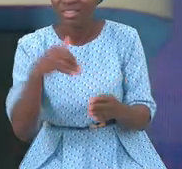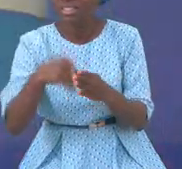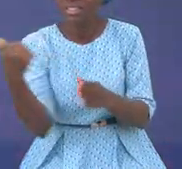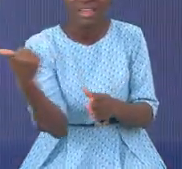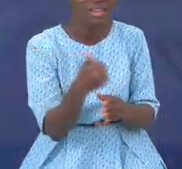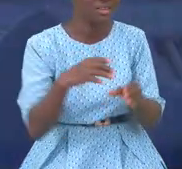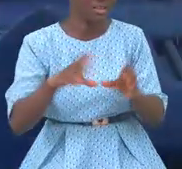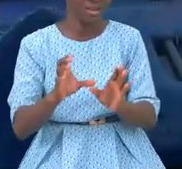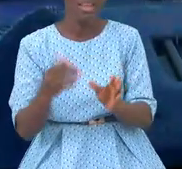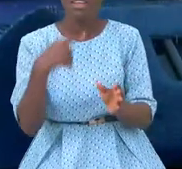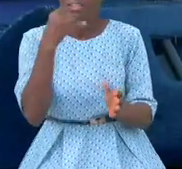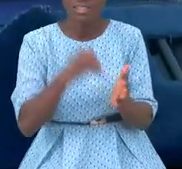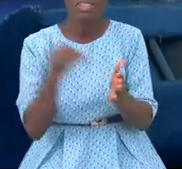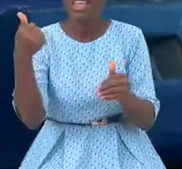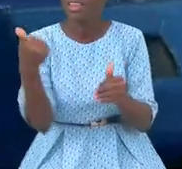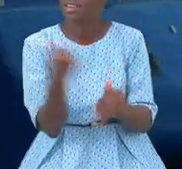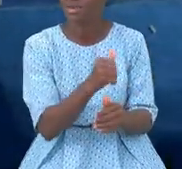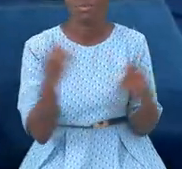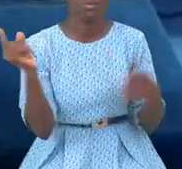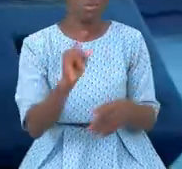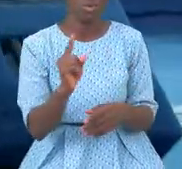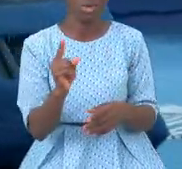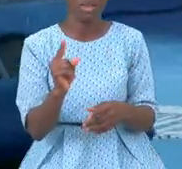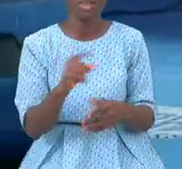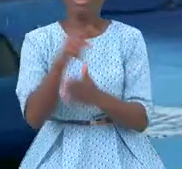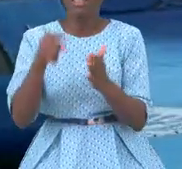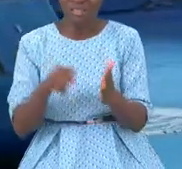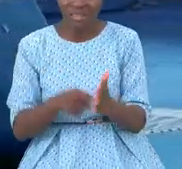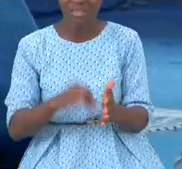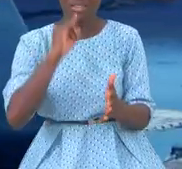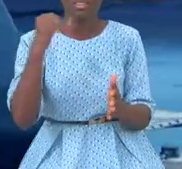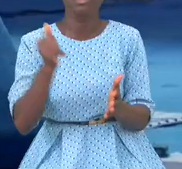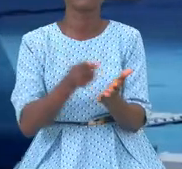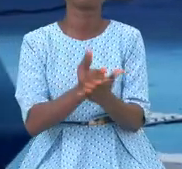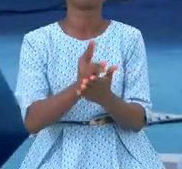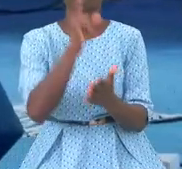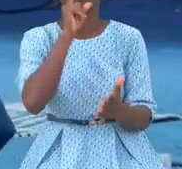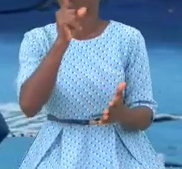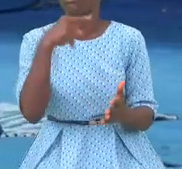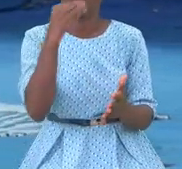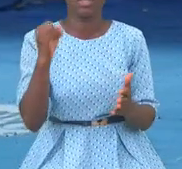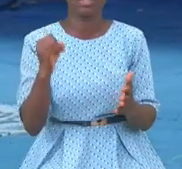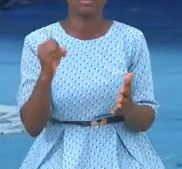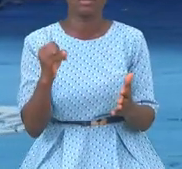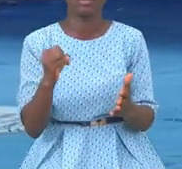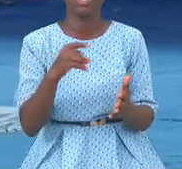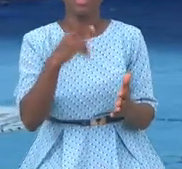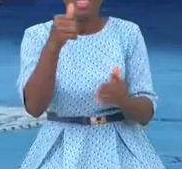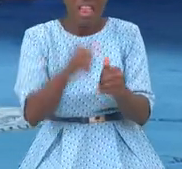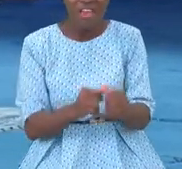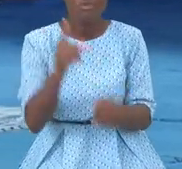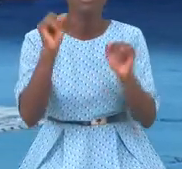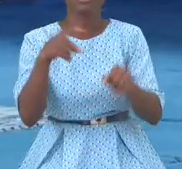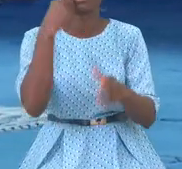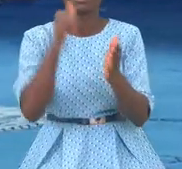This is a faithful saying that everyone can say, yes, I know that is true. Everyone hearing for the